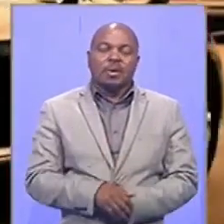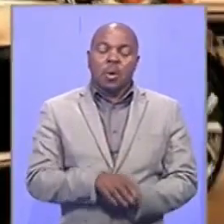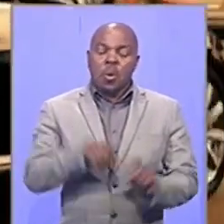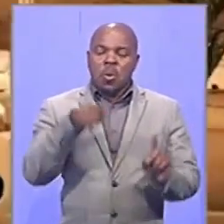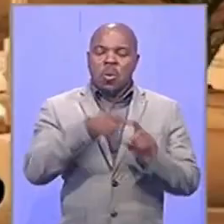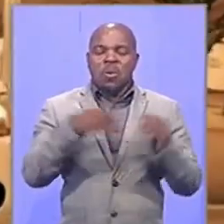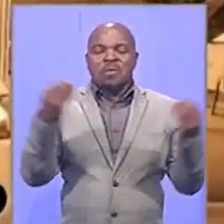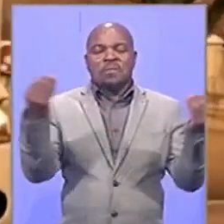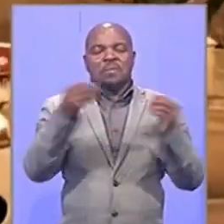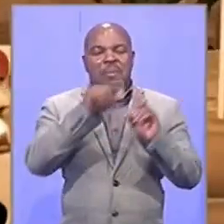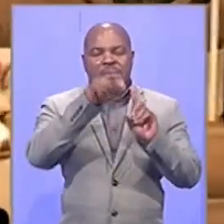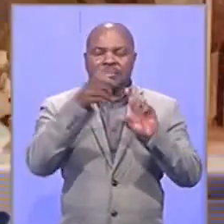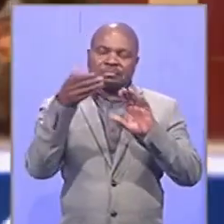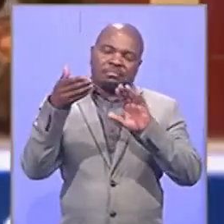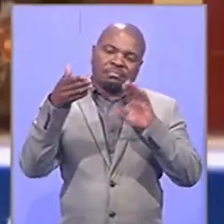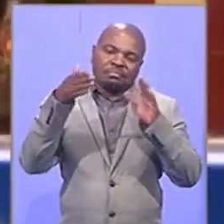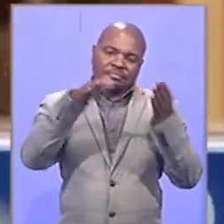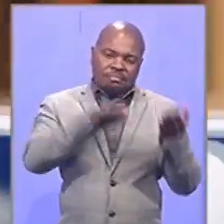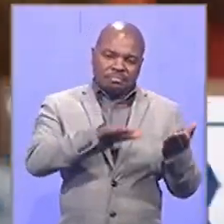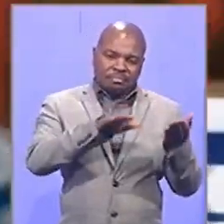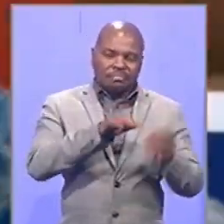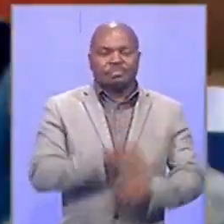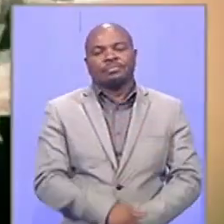Mogapa o mogolo o wele